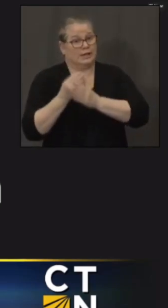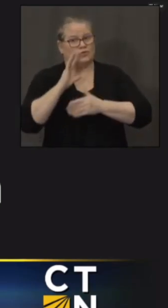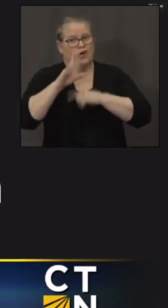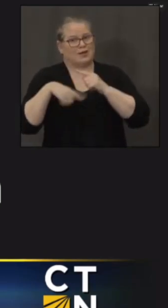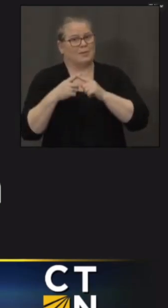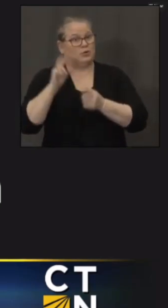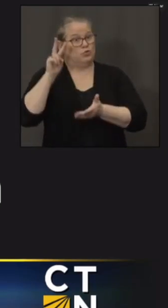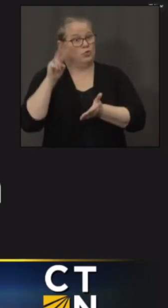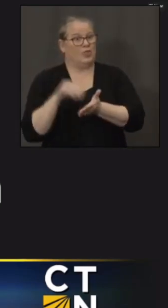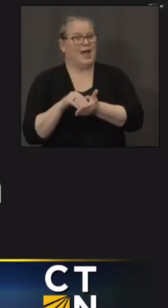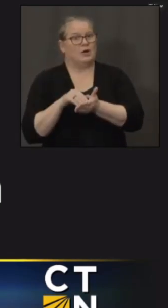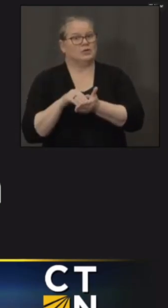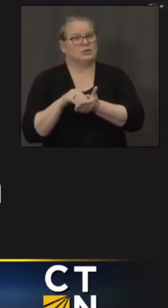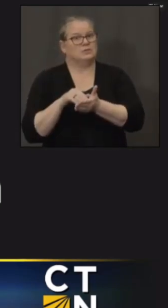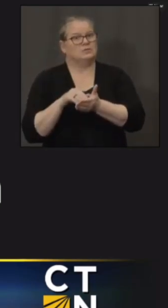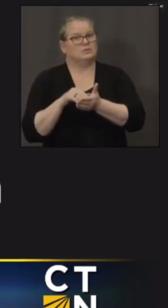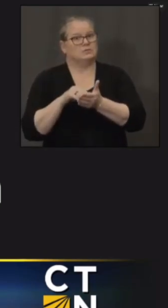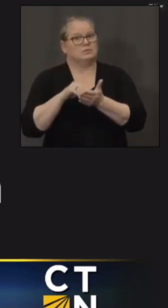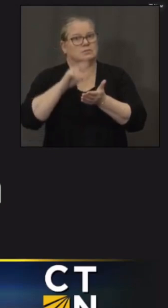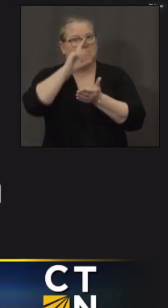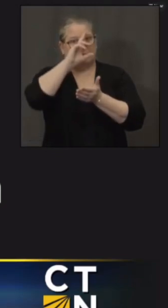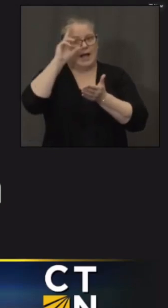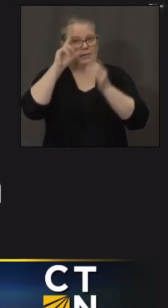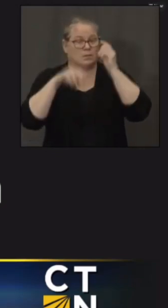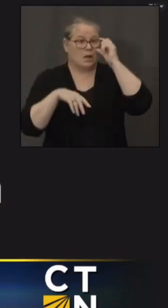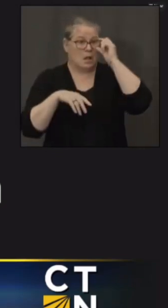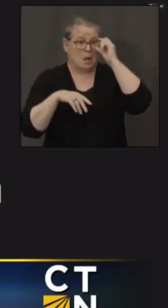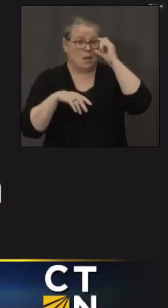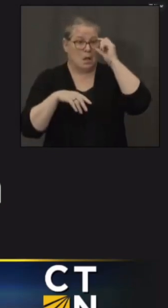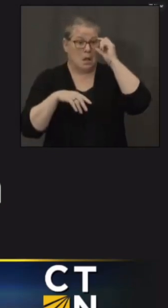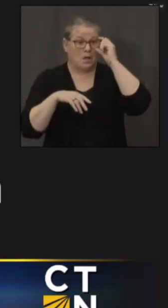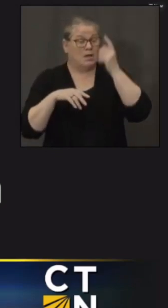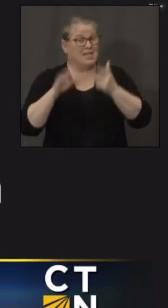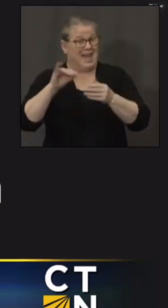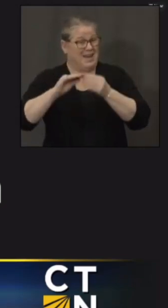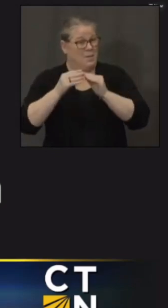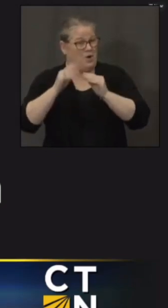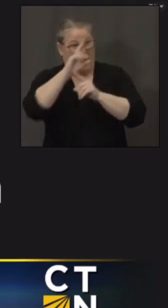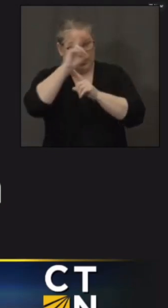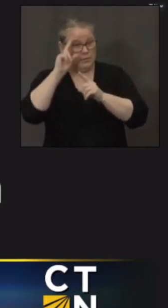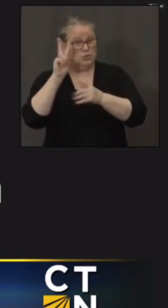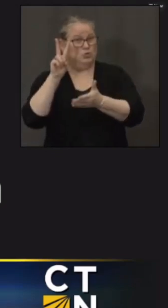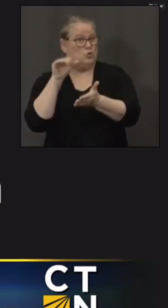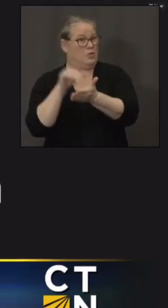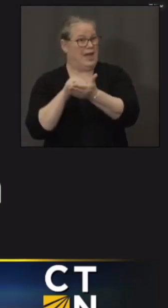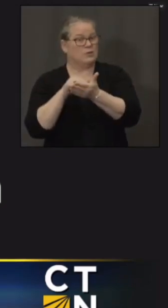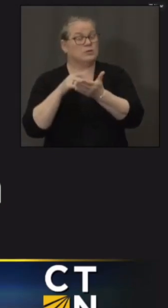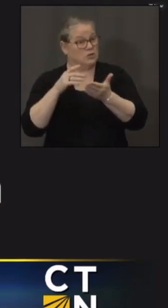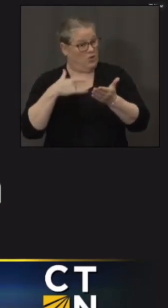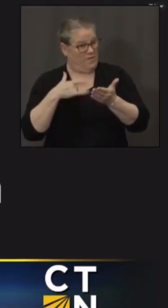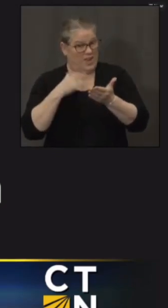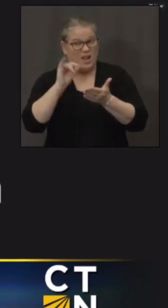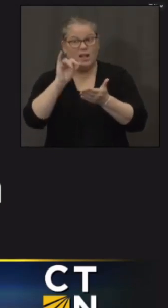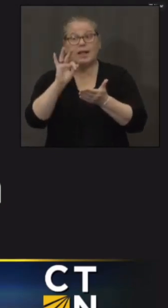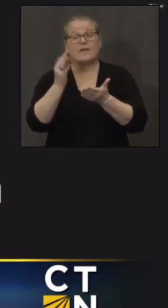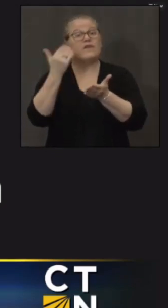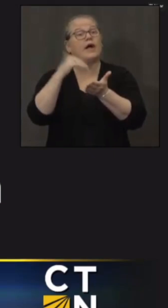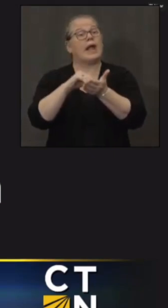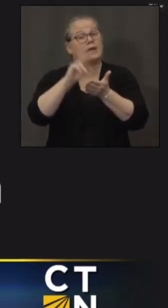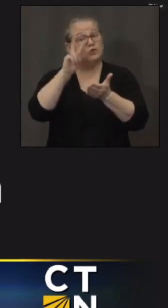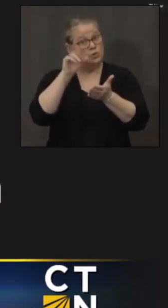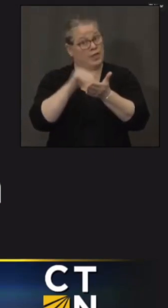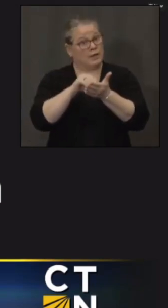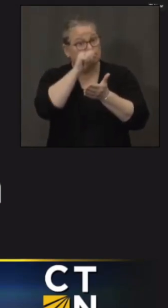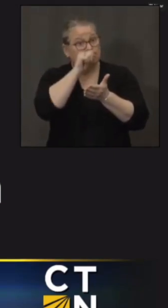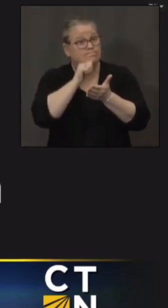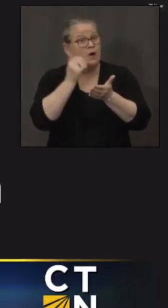that like an acceptable outcome in the next few months, or where is that line where it is like no longer okay that we